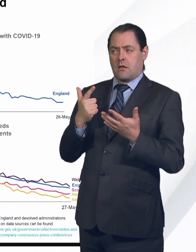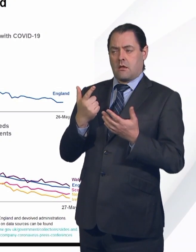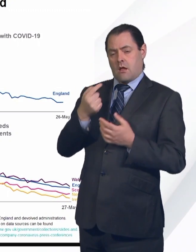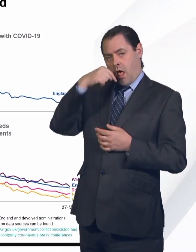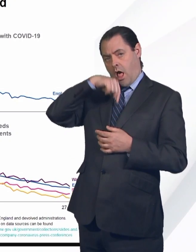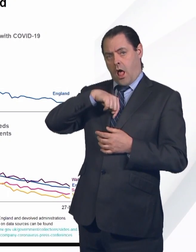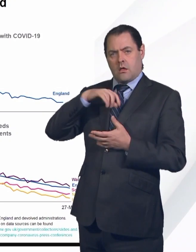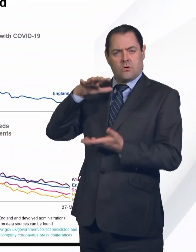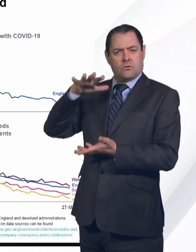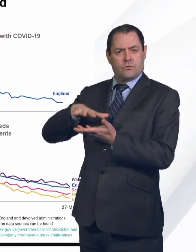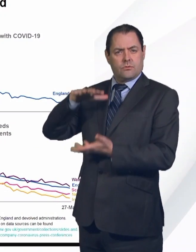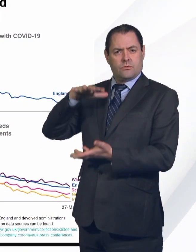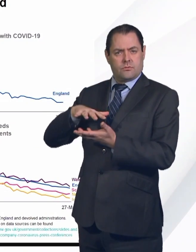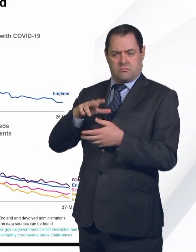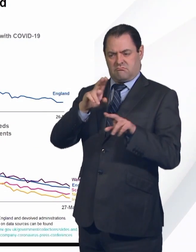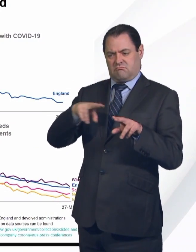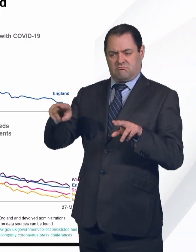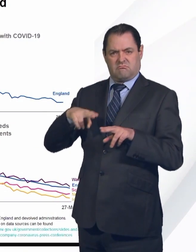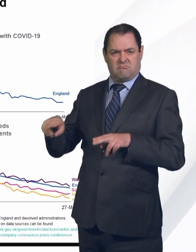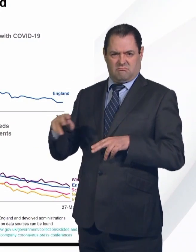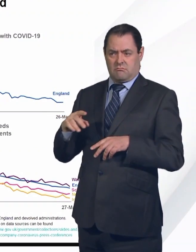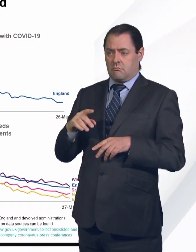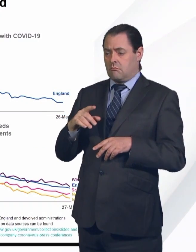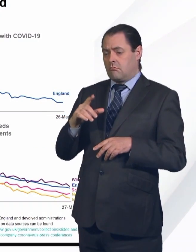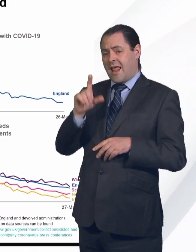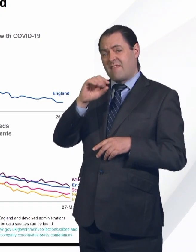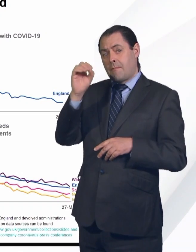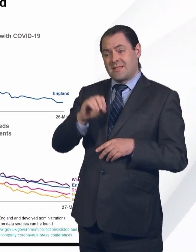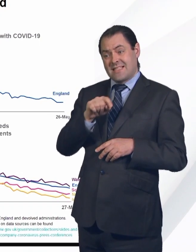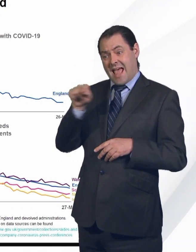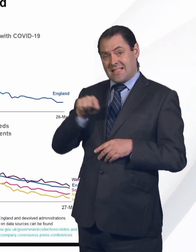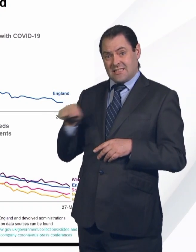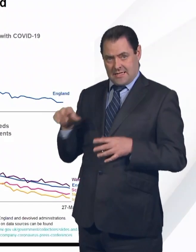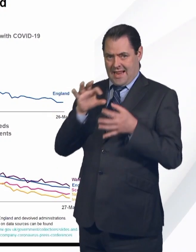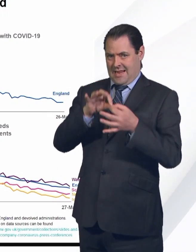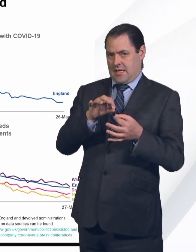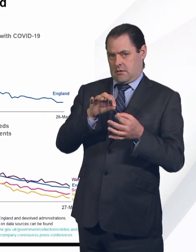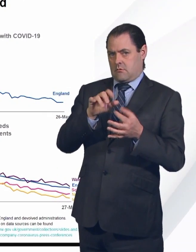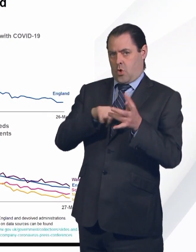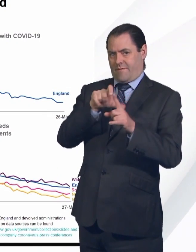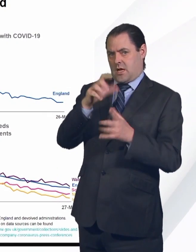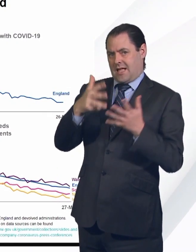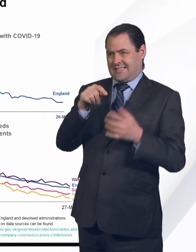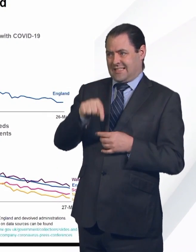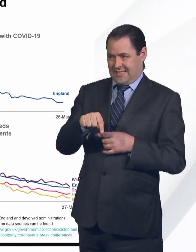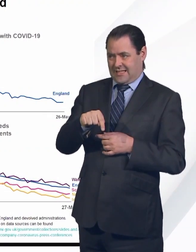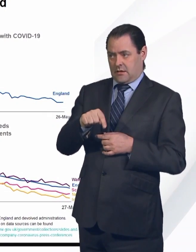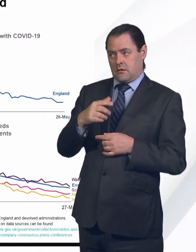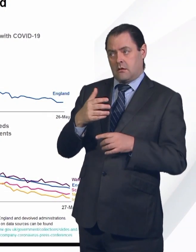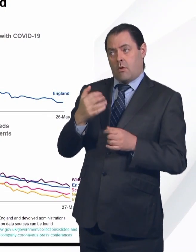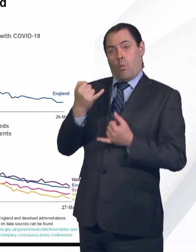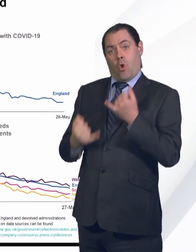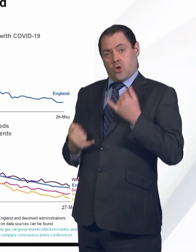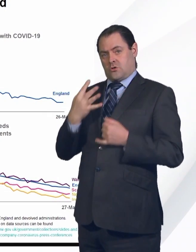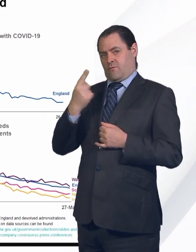of mechanical ventilator beds in the UK were occupied by patients with coronavirus, and that's down from a peak of 41%